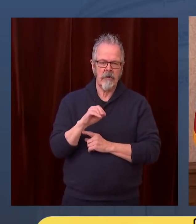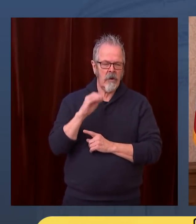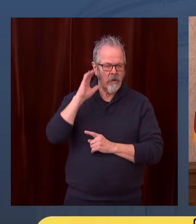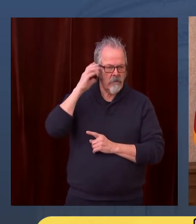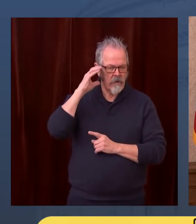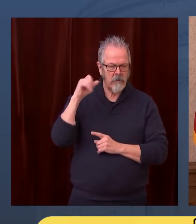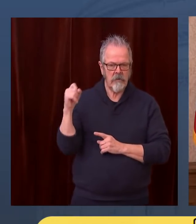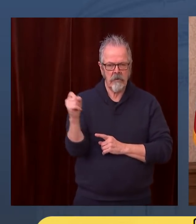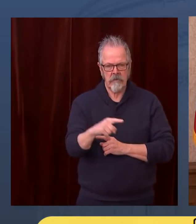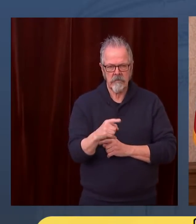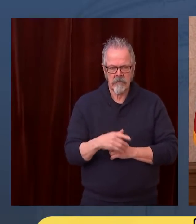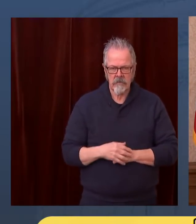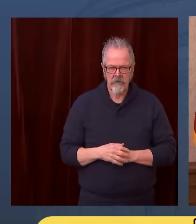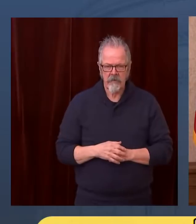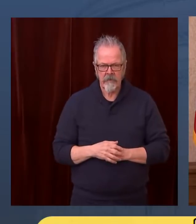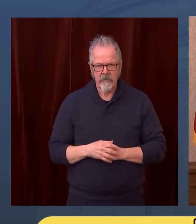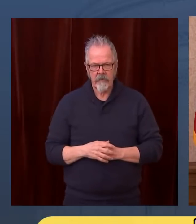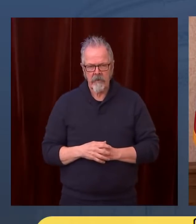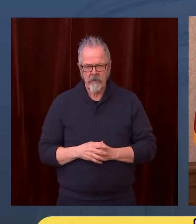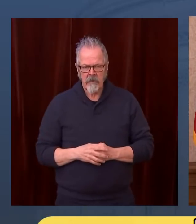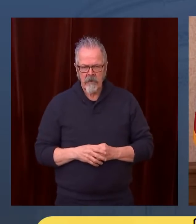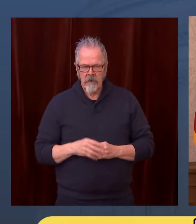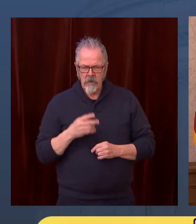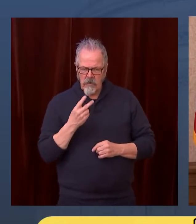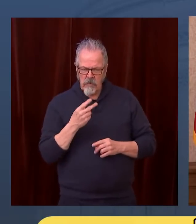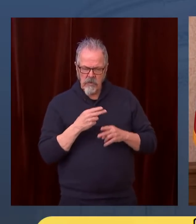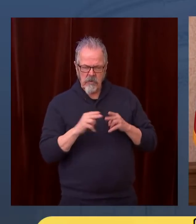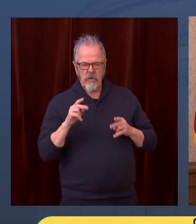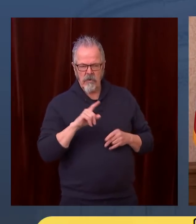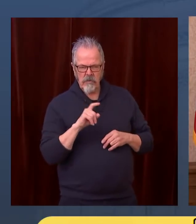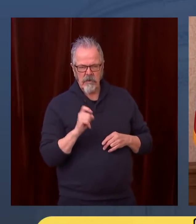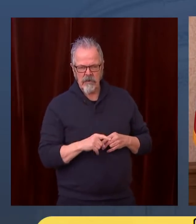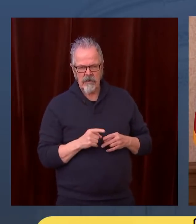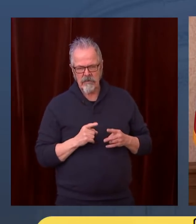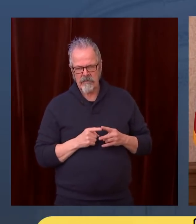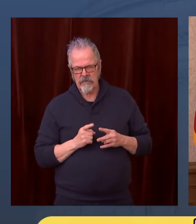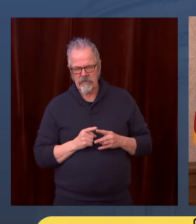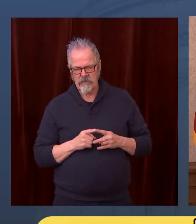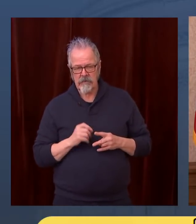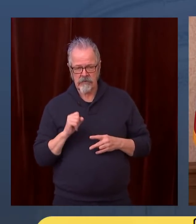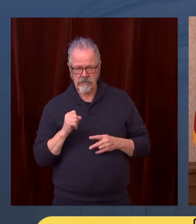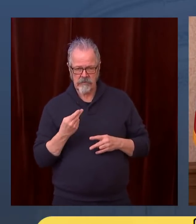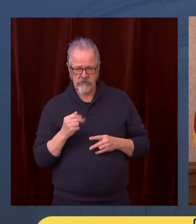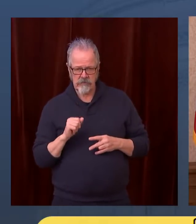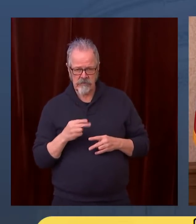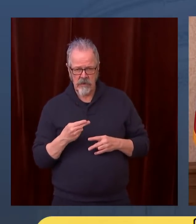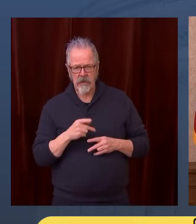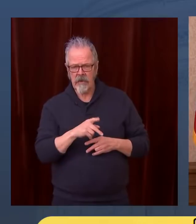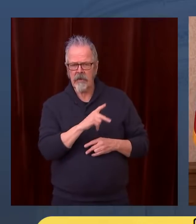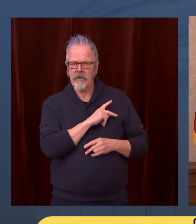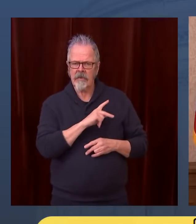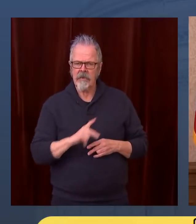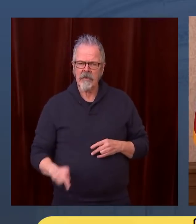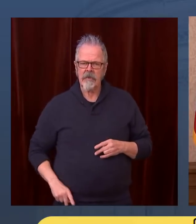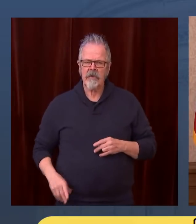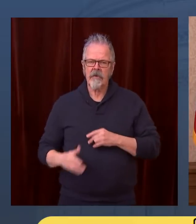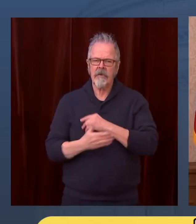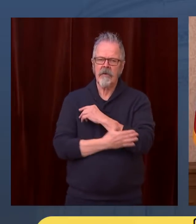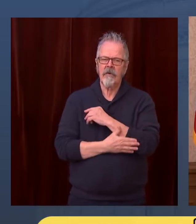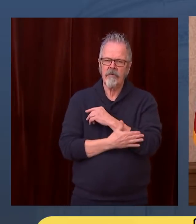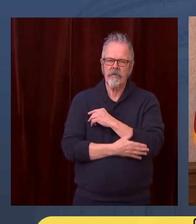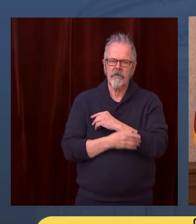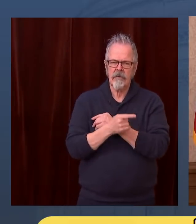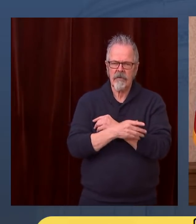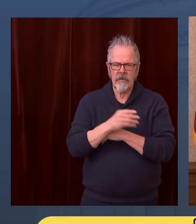Thank you. I have just quick two questions. First, for Dr. Shaw, probably. King County Health Officer Dr. Jeff Duchin in